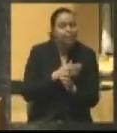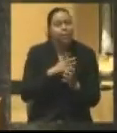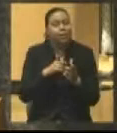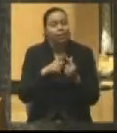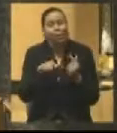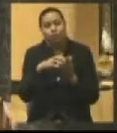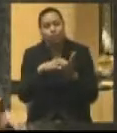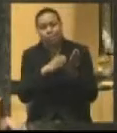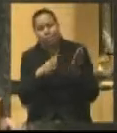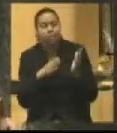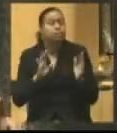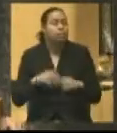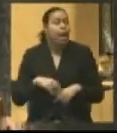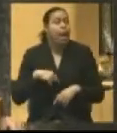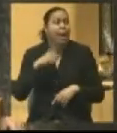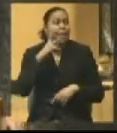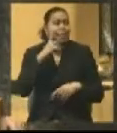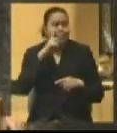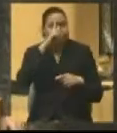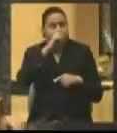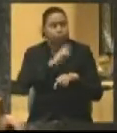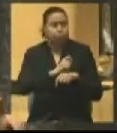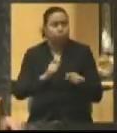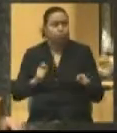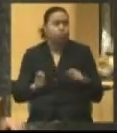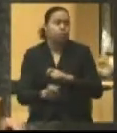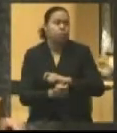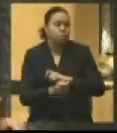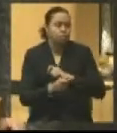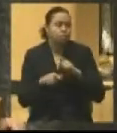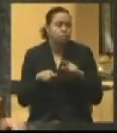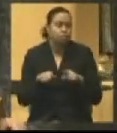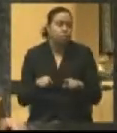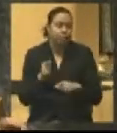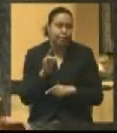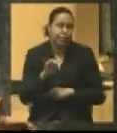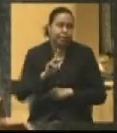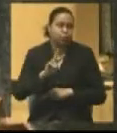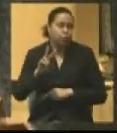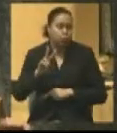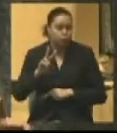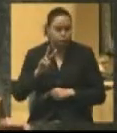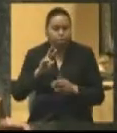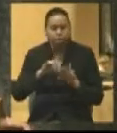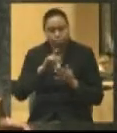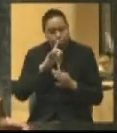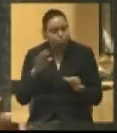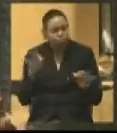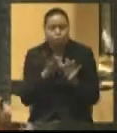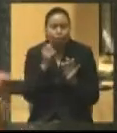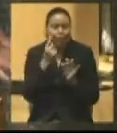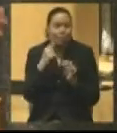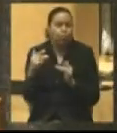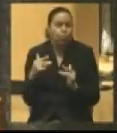the Emancipation. I think that there's a shift over the course of 1862 that's absolutely crucial to understanding the war,